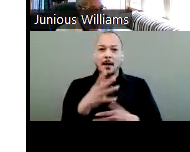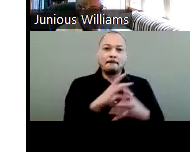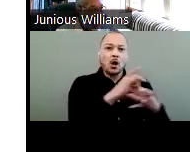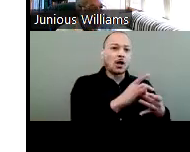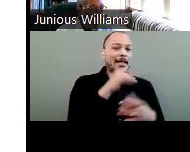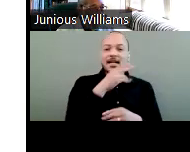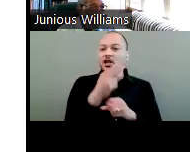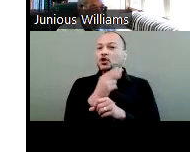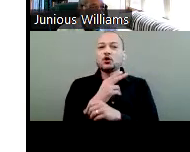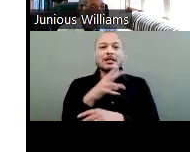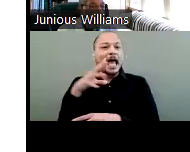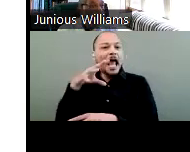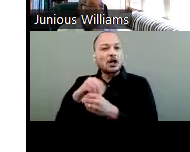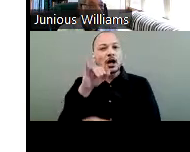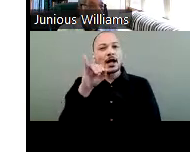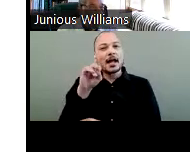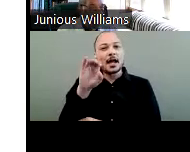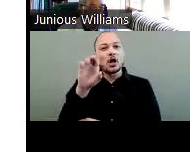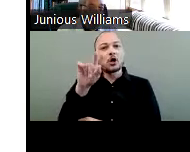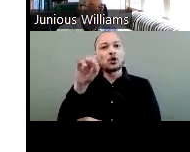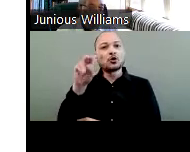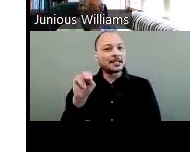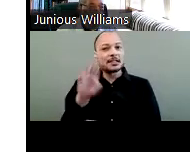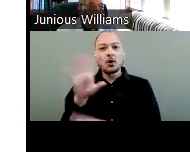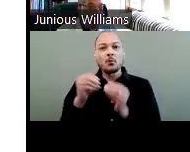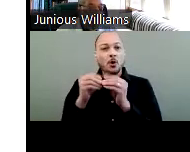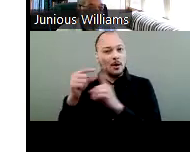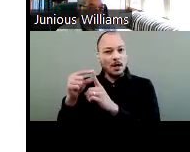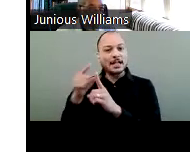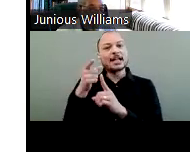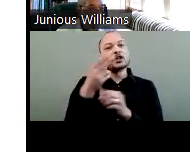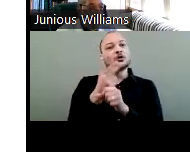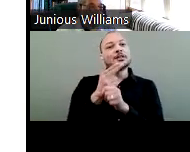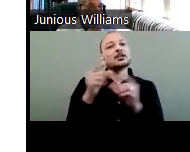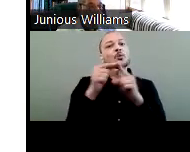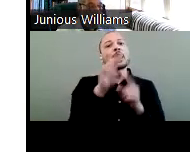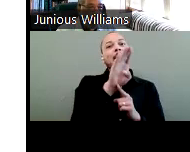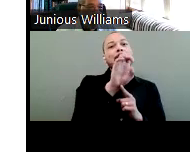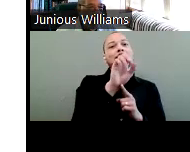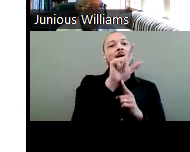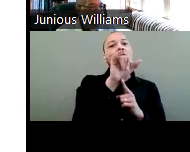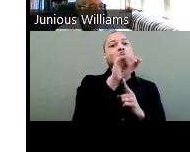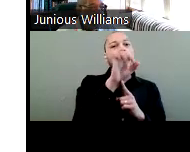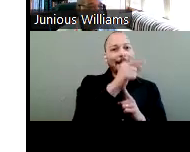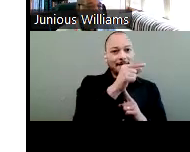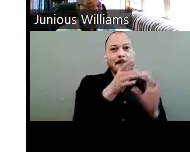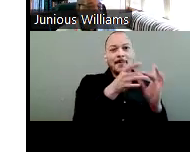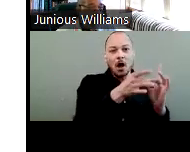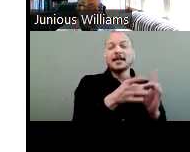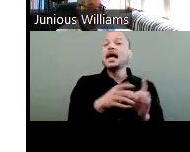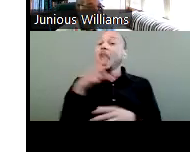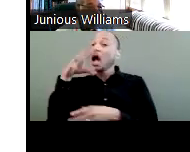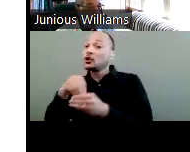Diversity, equity, inclusion. He uses belonging. And the point that he makes is inclusion means that I'm inviting you to